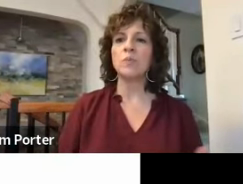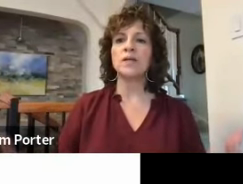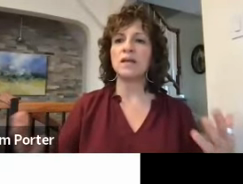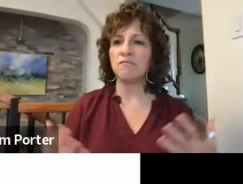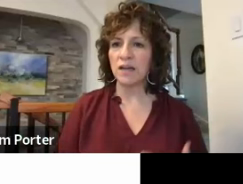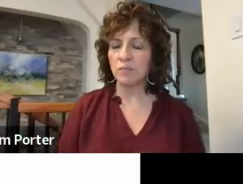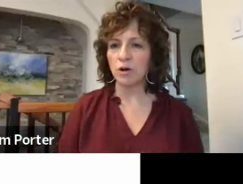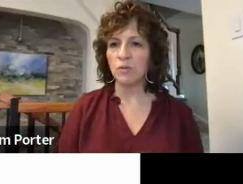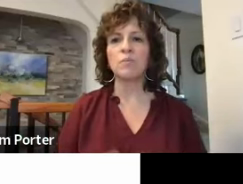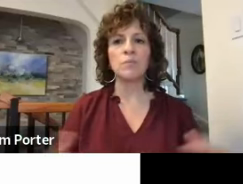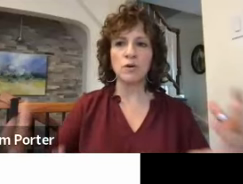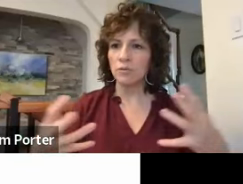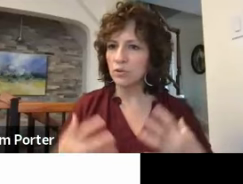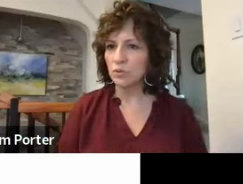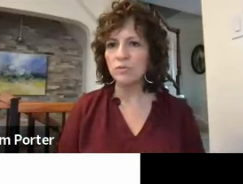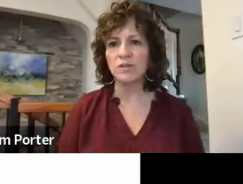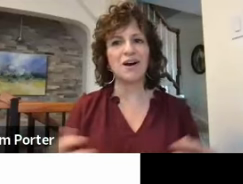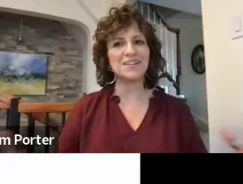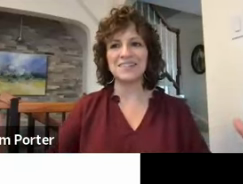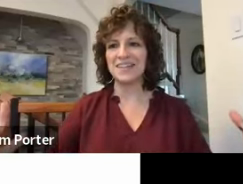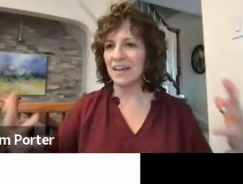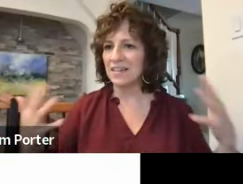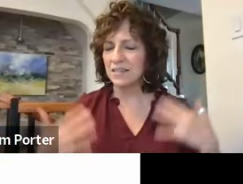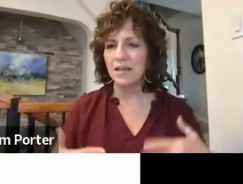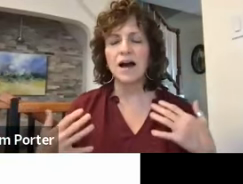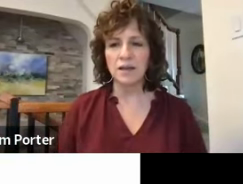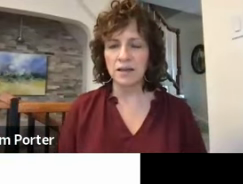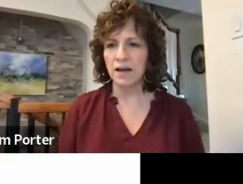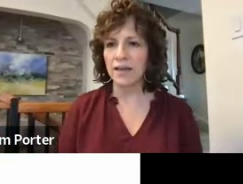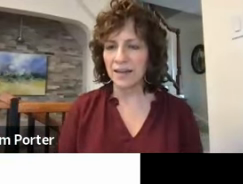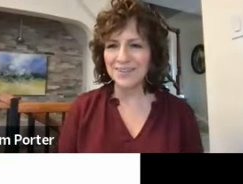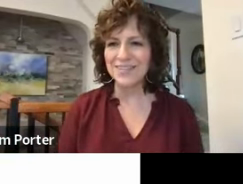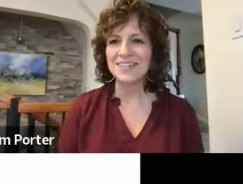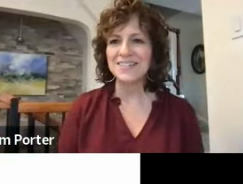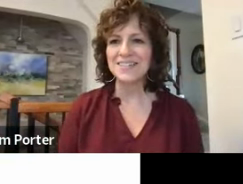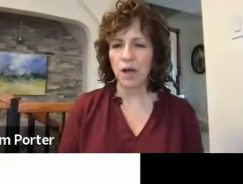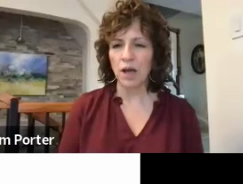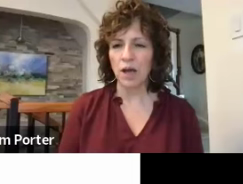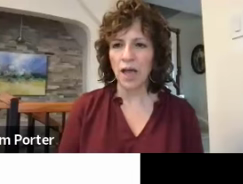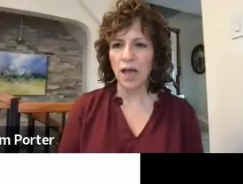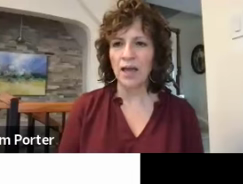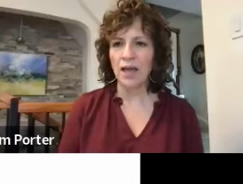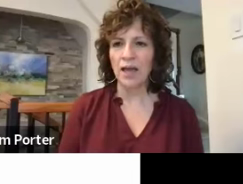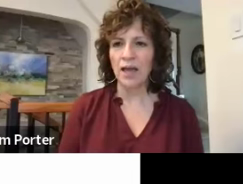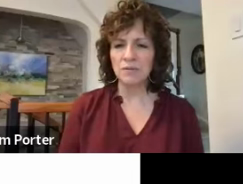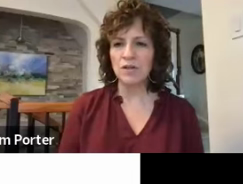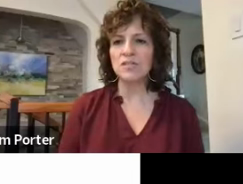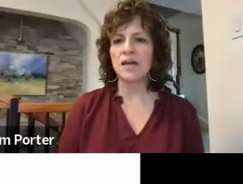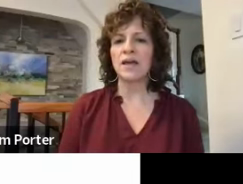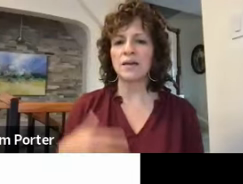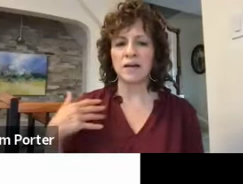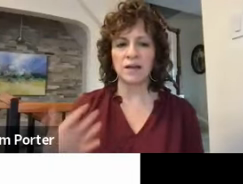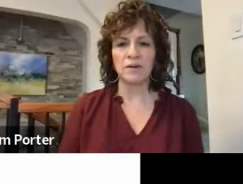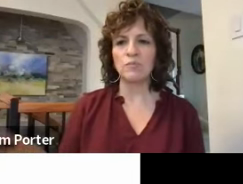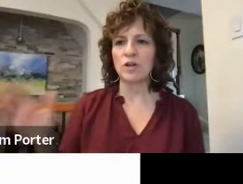appearing open, inviting more truth and honesty? Yes, I can handle this. It's okay. I'm just hearing